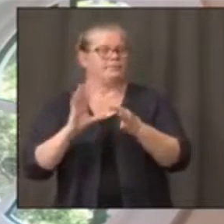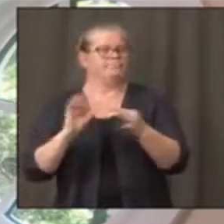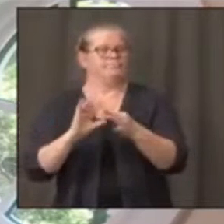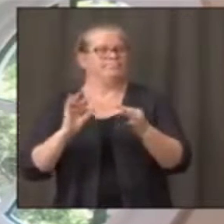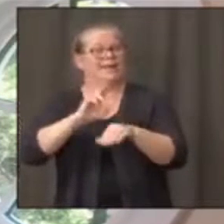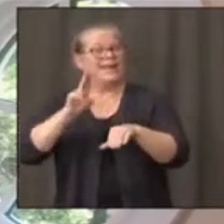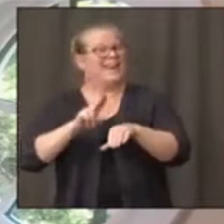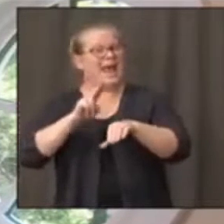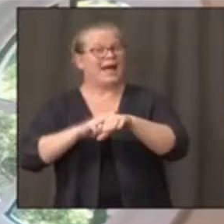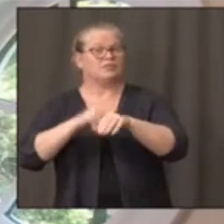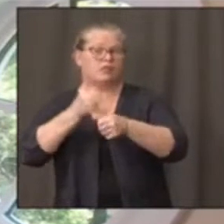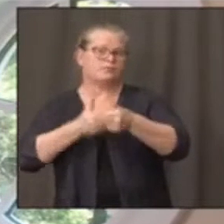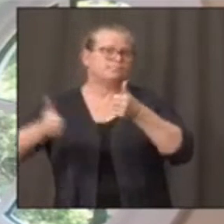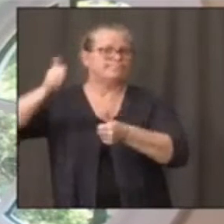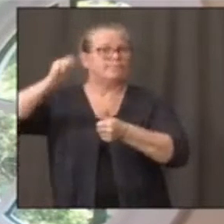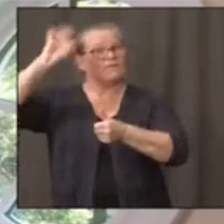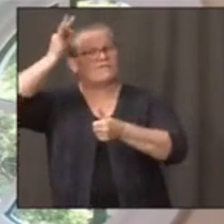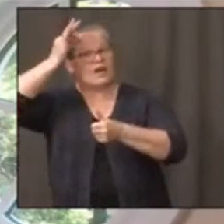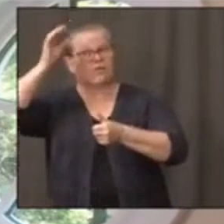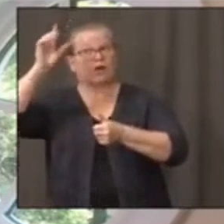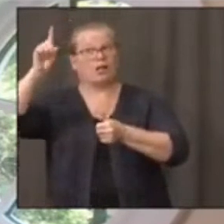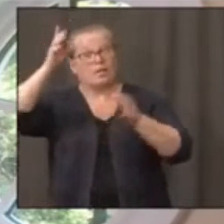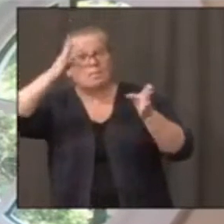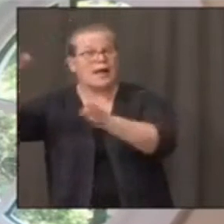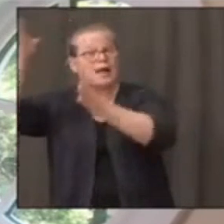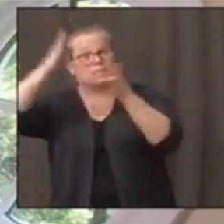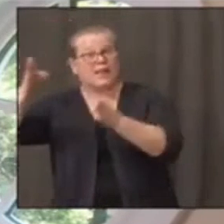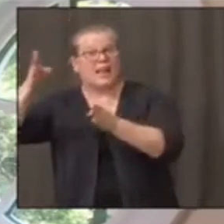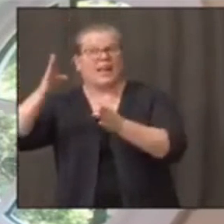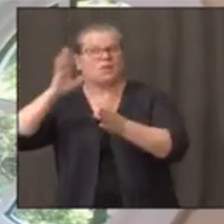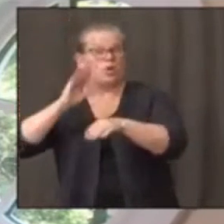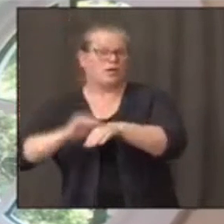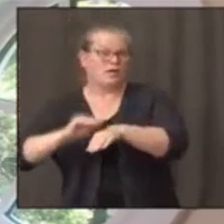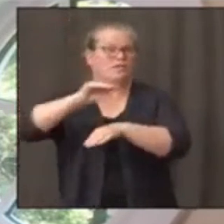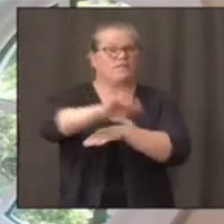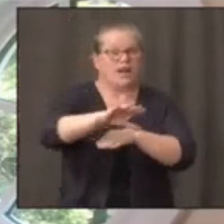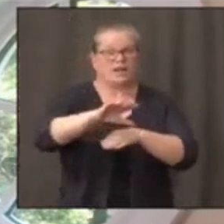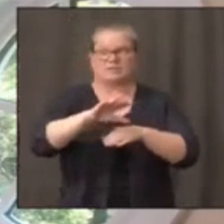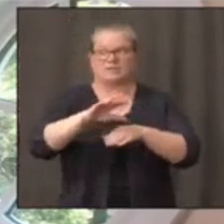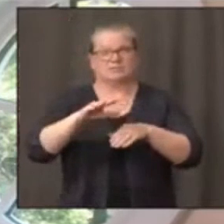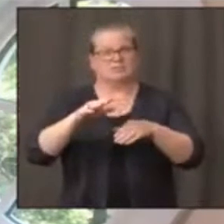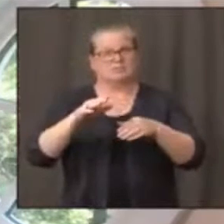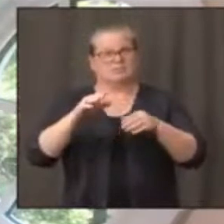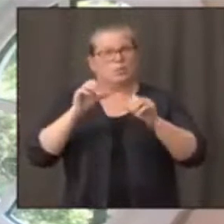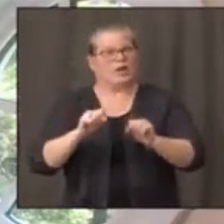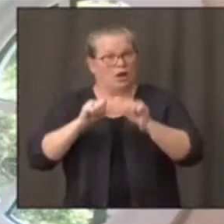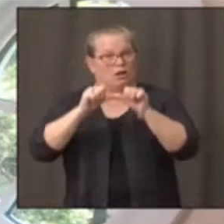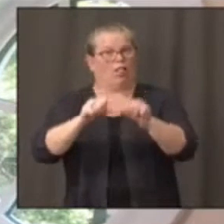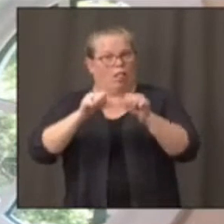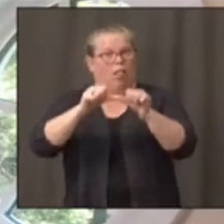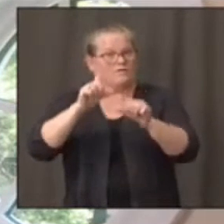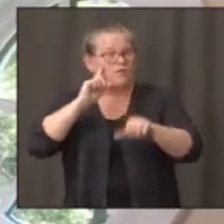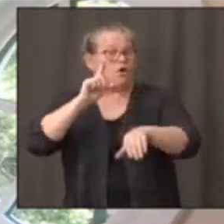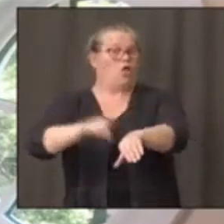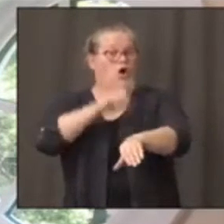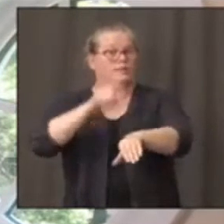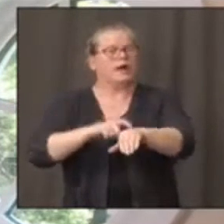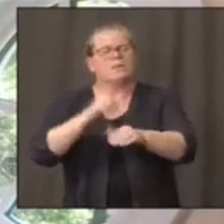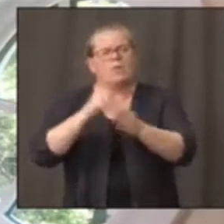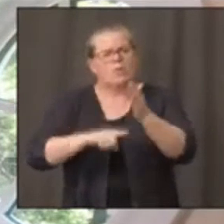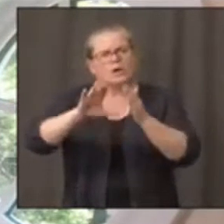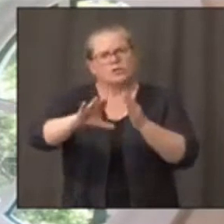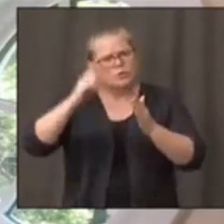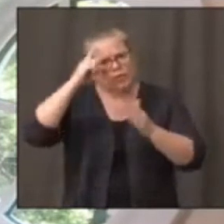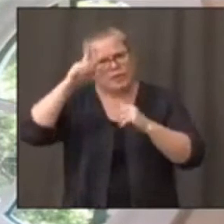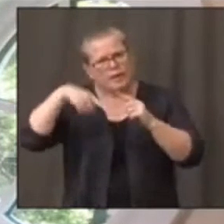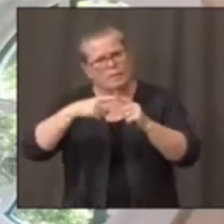that we could be in this crisis for a while. What do you think of that? Well, look, I think what you have in this country are state-based